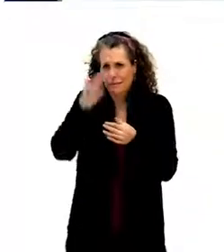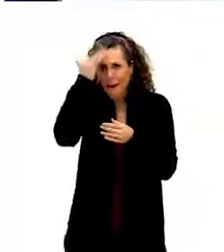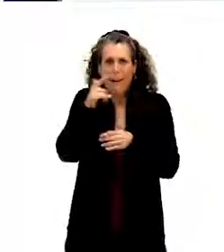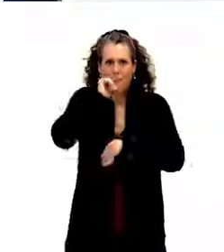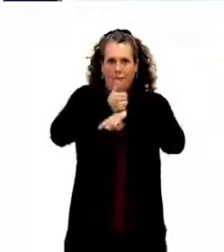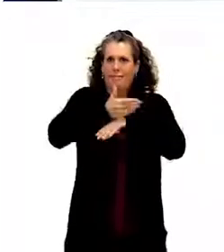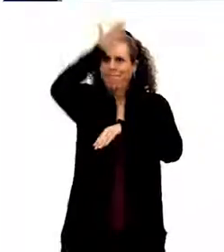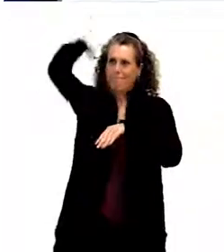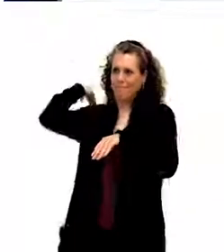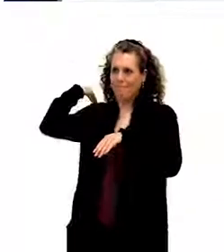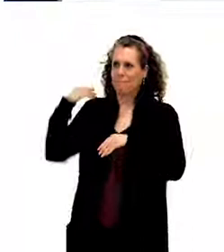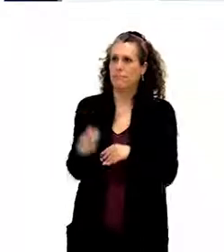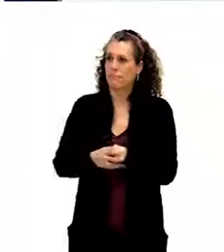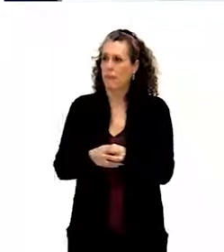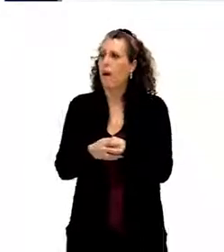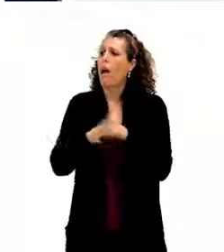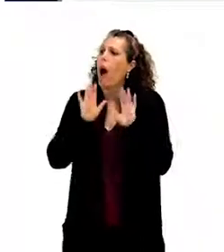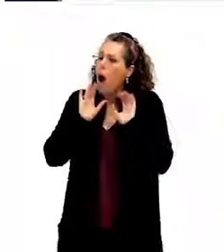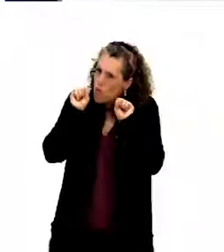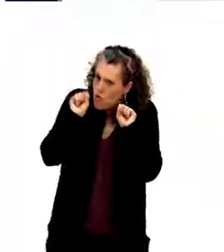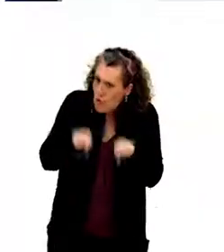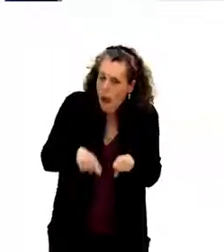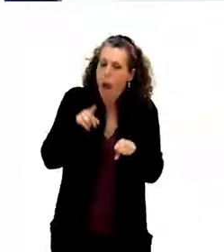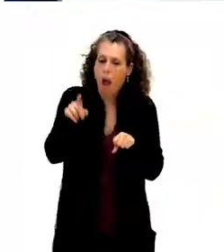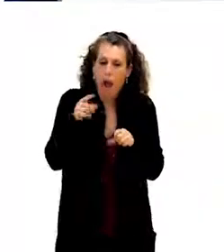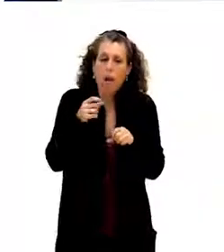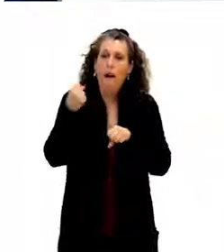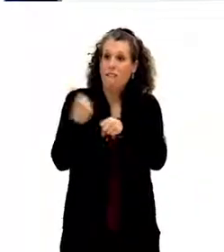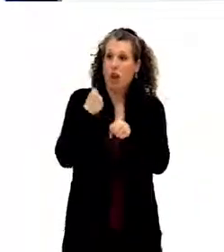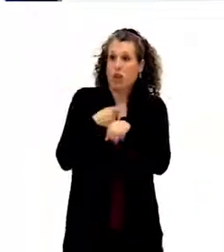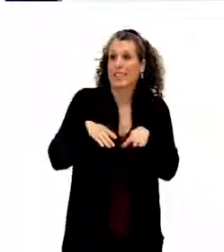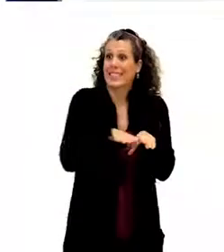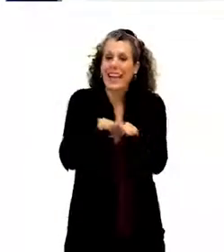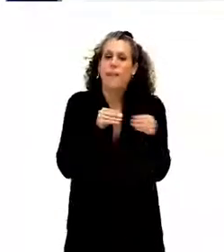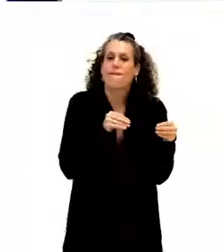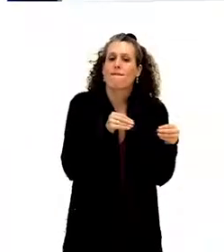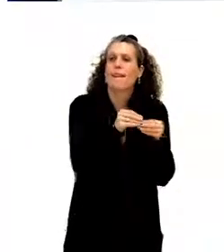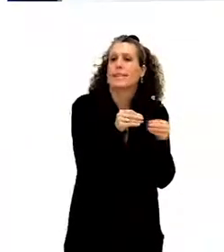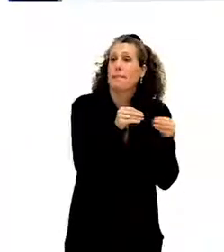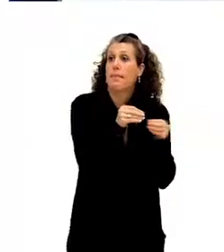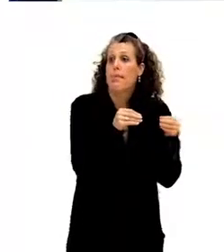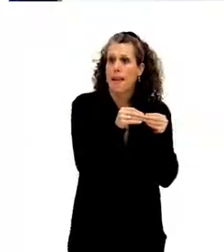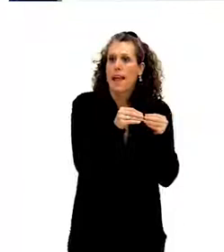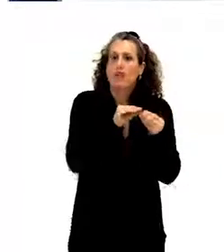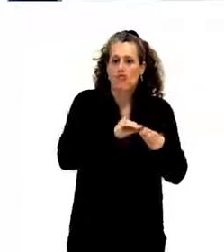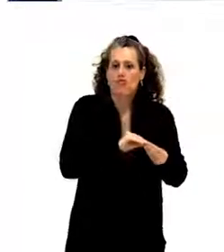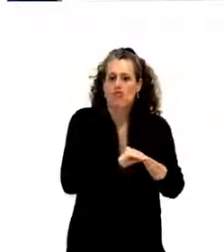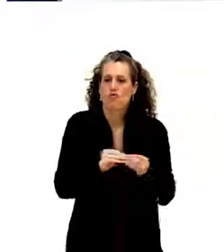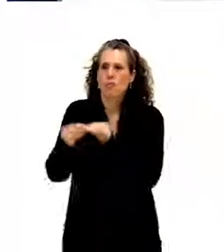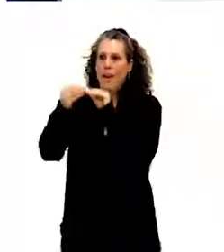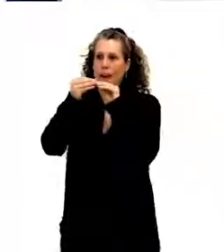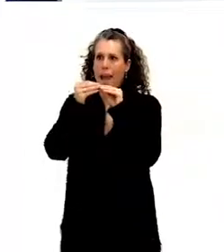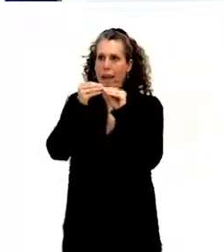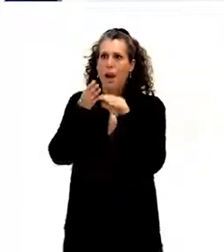You could use flexibility of functional standards to create what is the